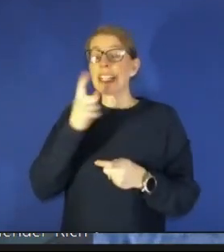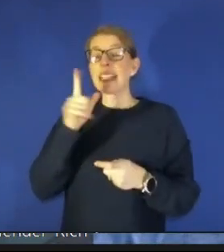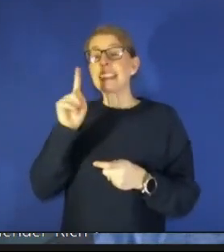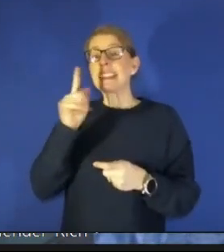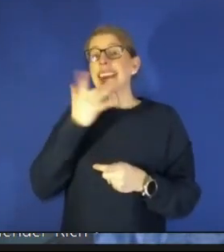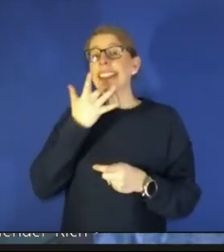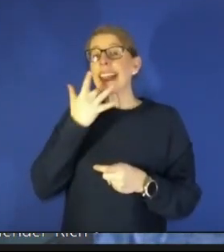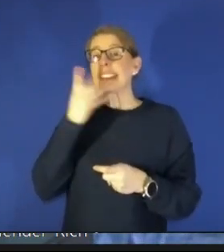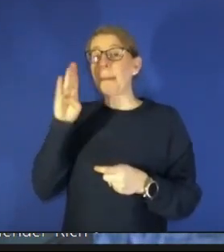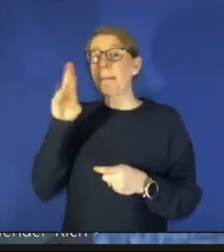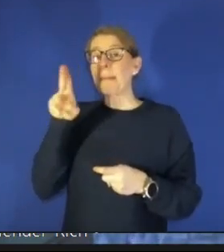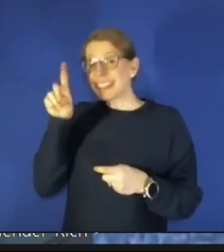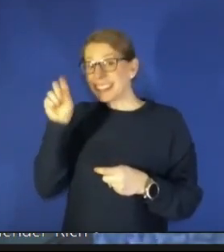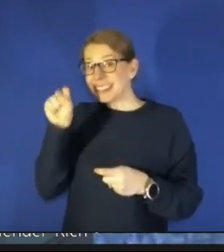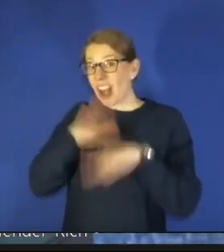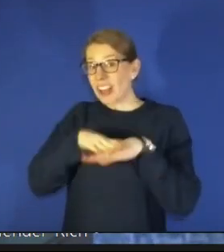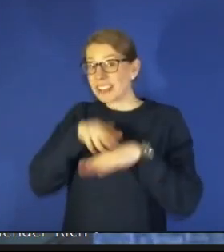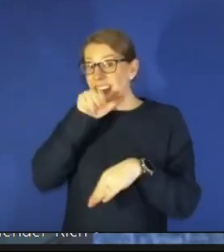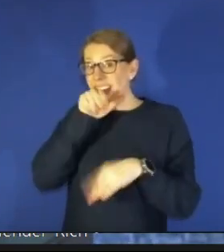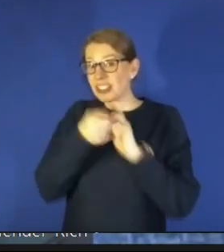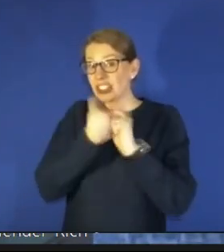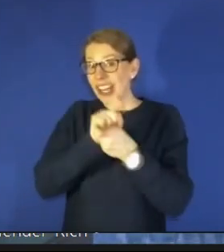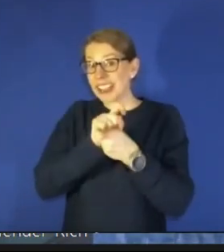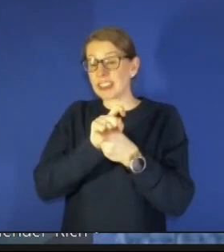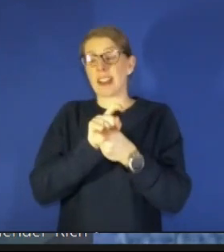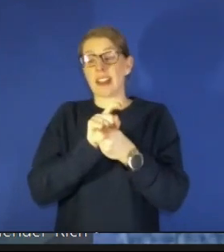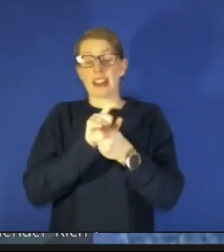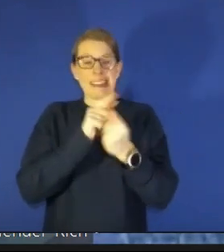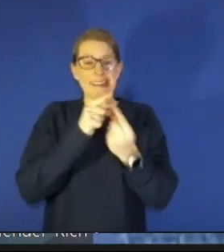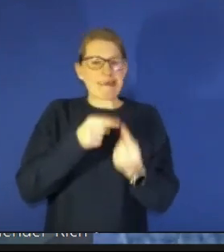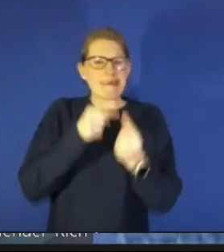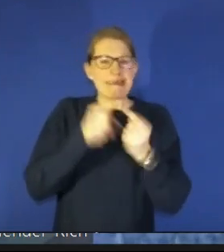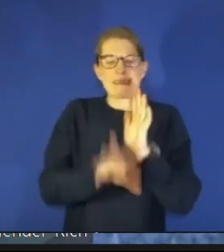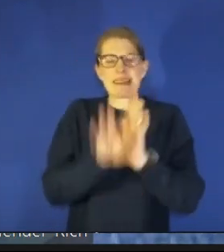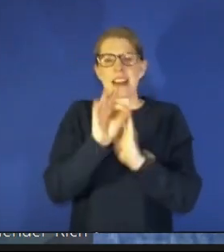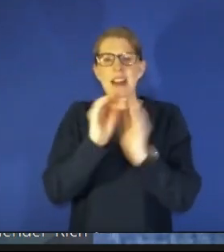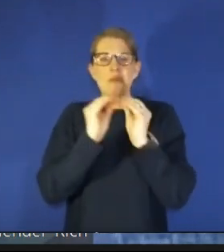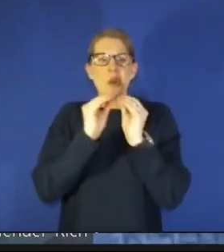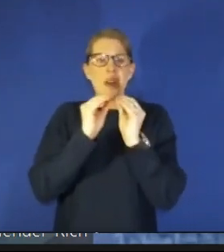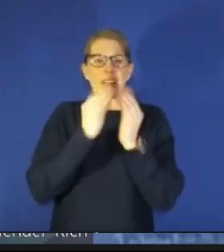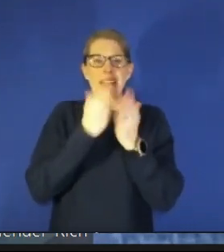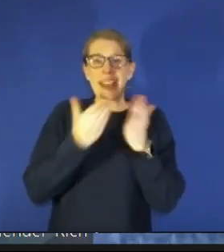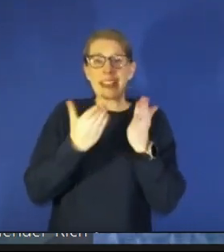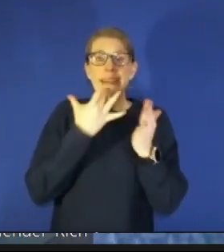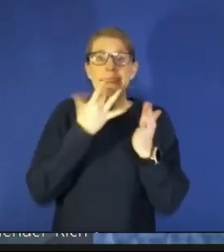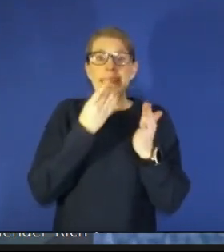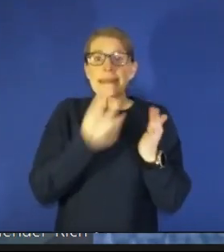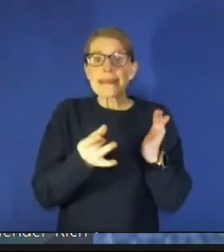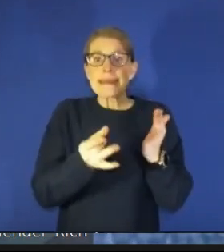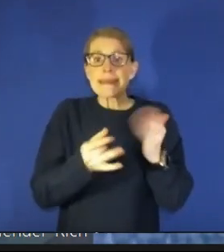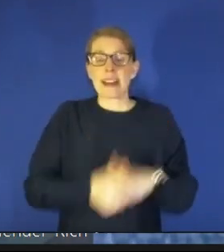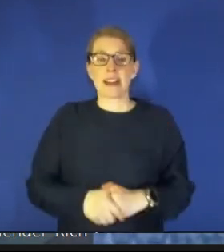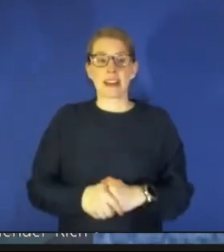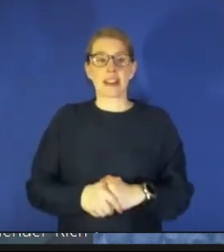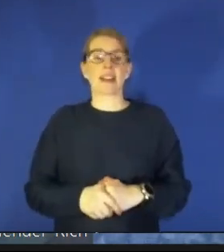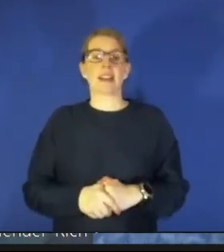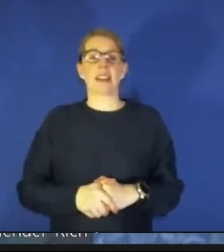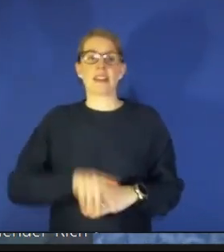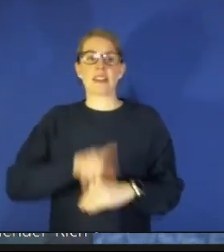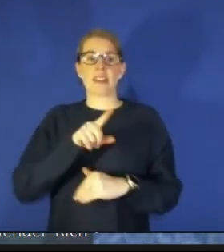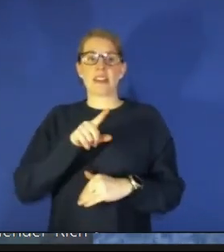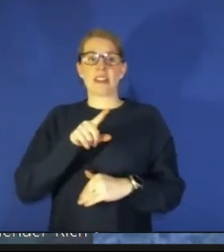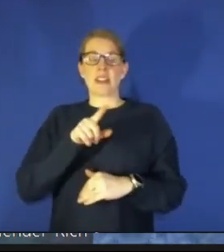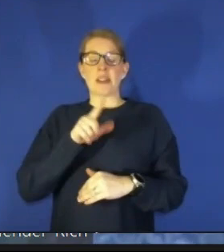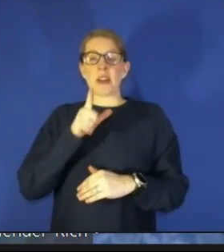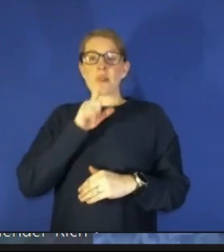And so it will make it more difficult to find the things that seem more tasty, then continue to really satiate them.